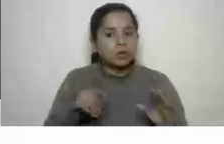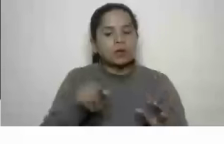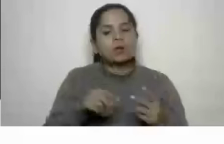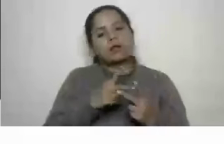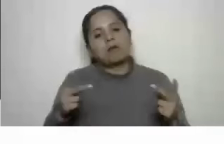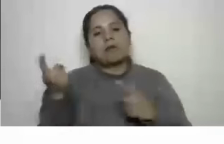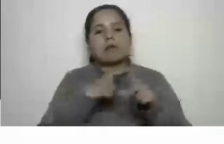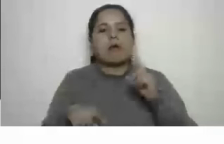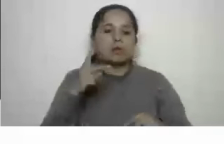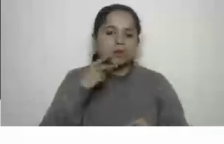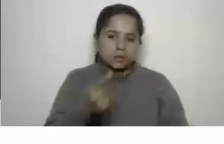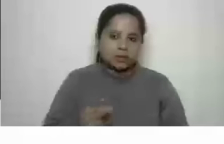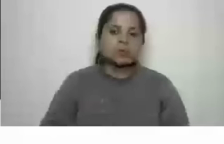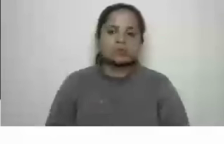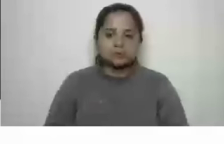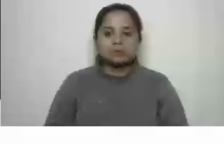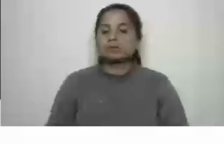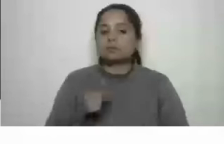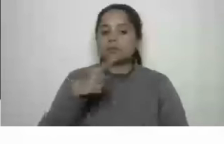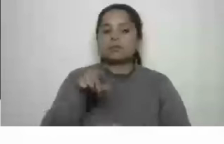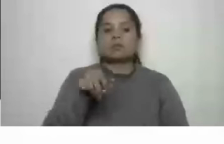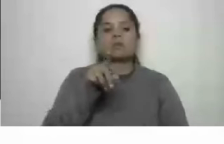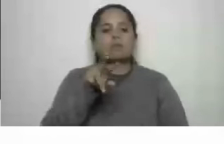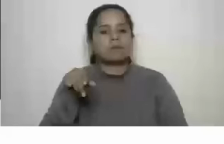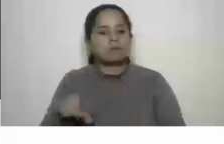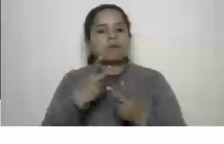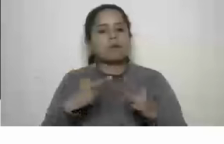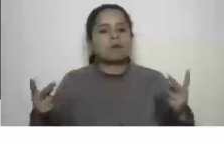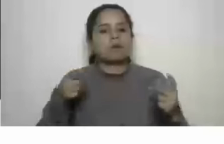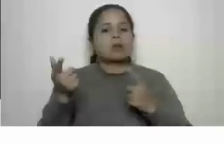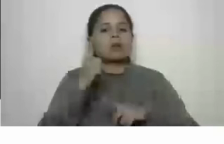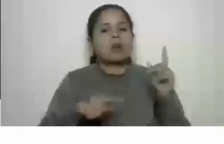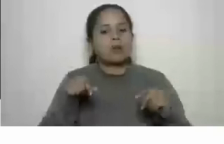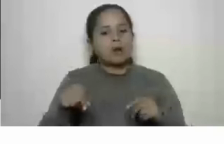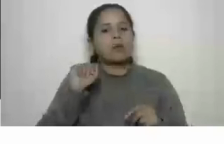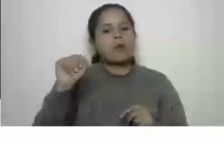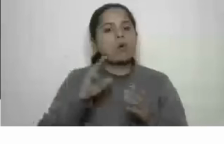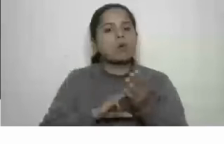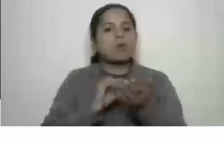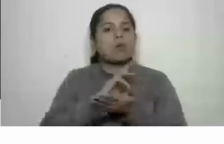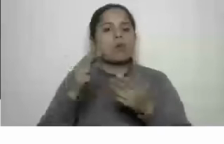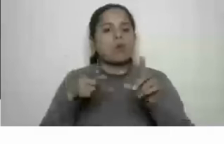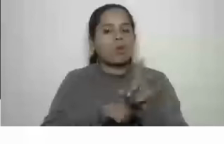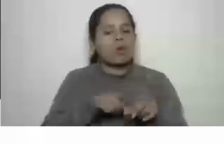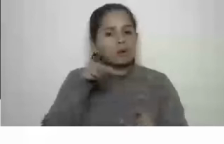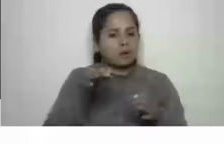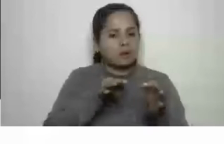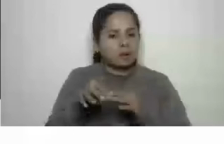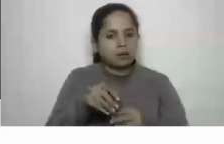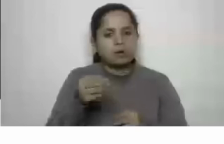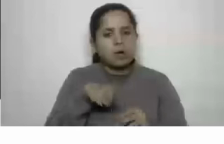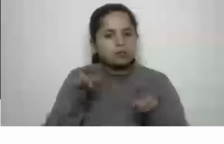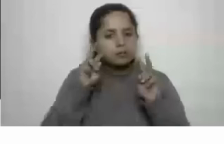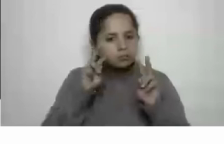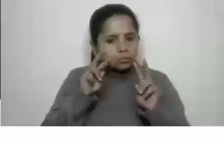multilingualism. So this is a definition of multilingualism by Mohanty sir. And now here are a couple of